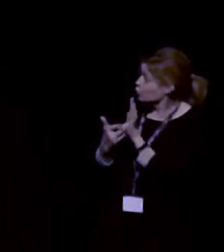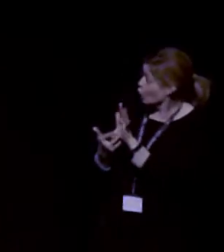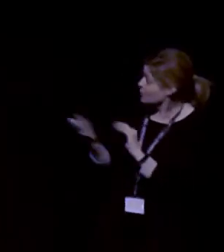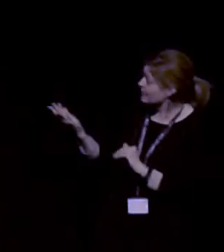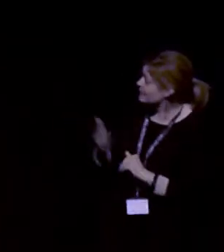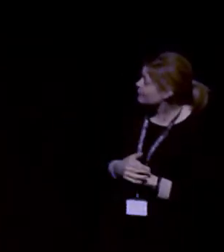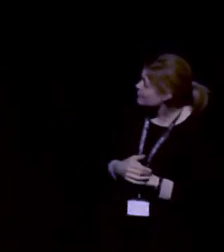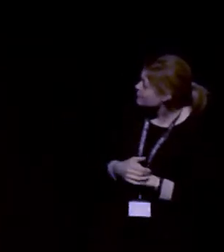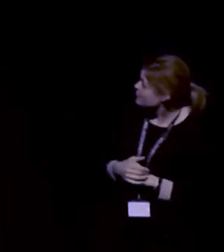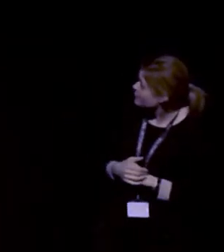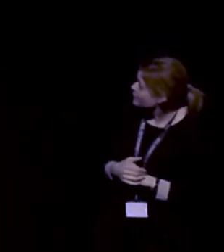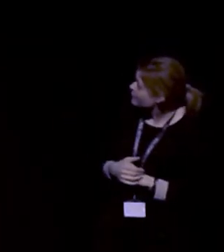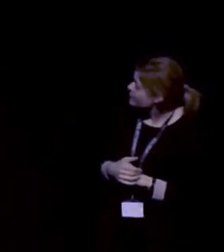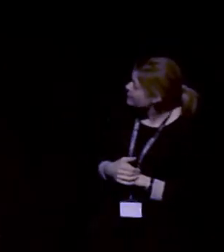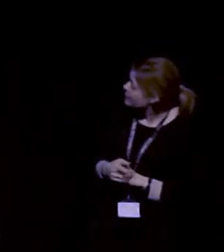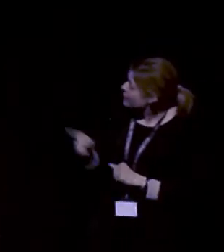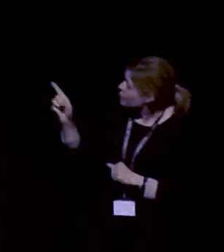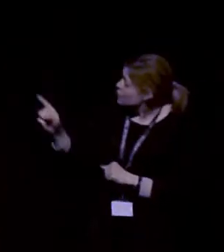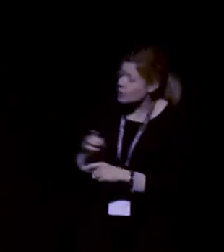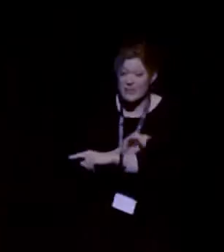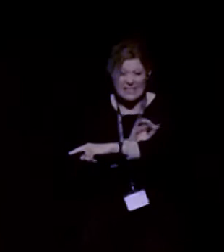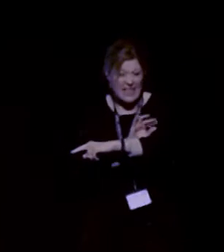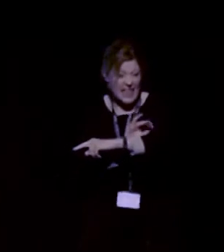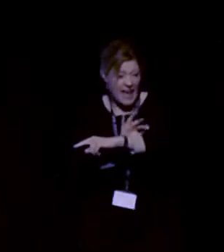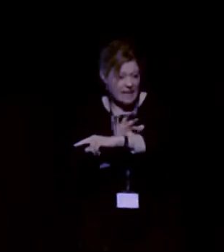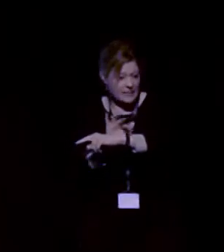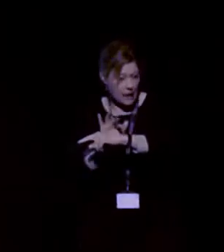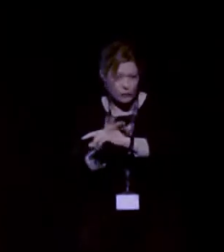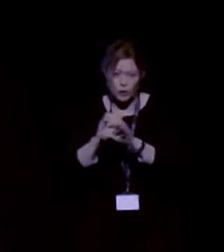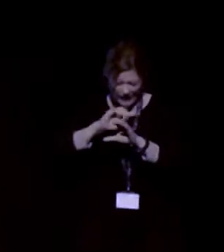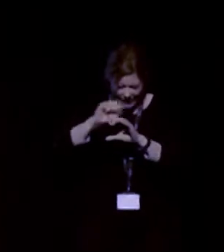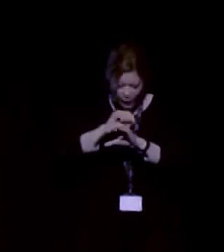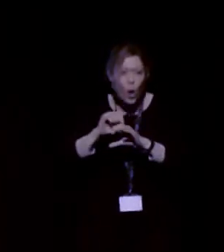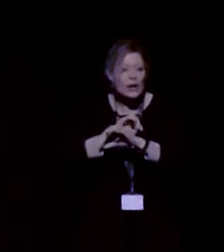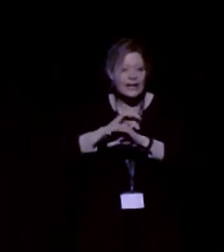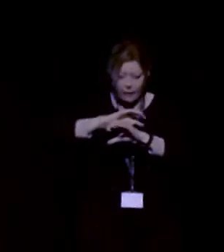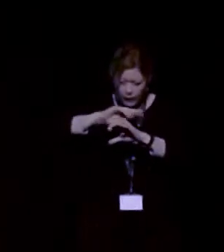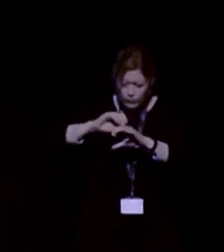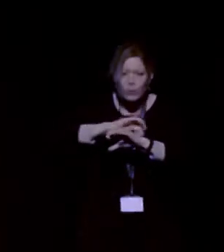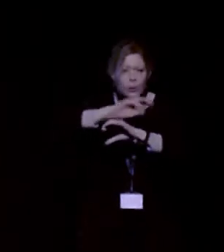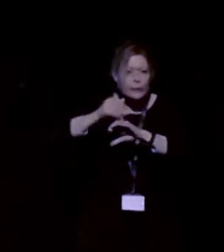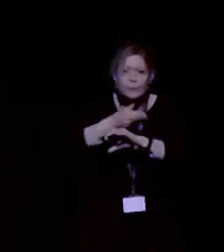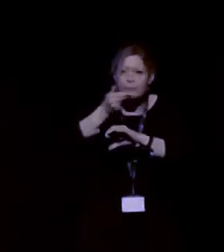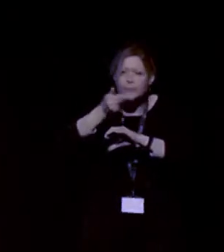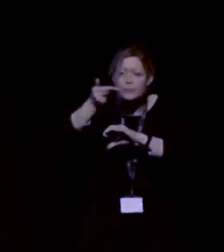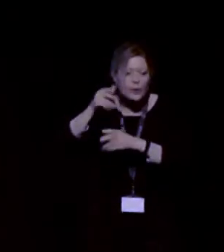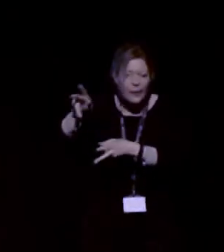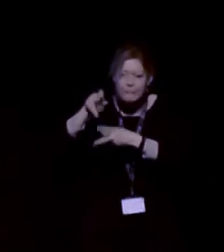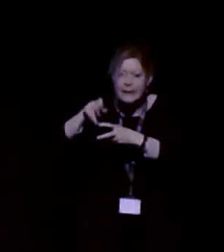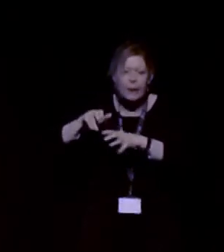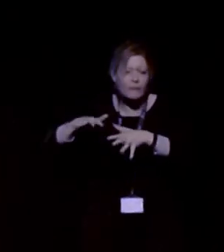So these are the hair cells, the inner hair cells that respond to sound. They're detecting